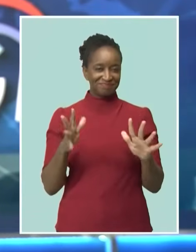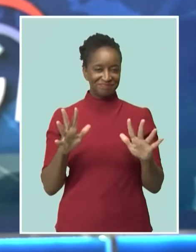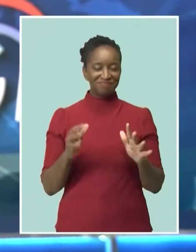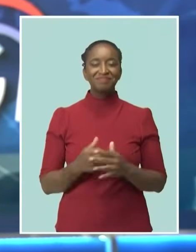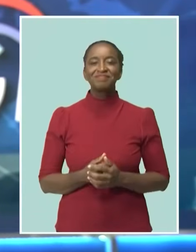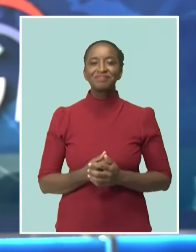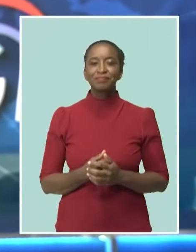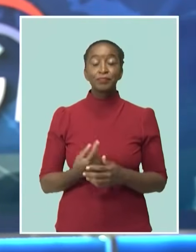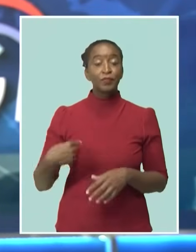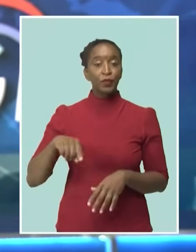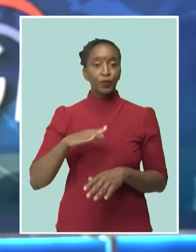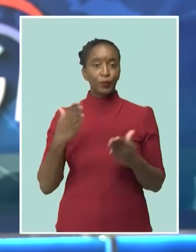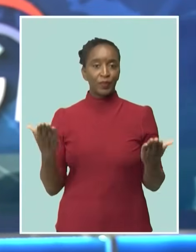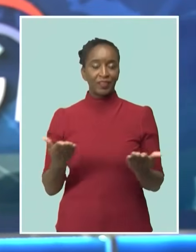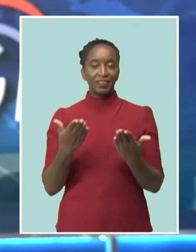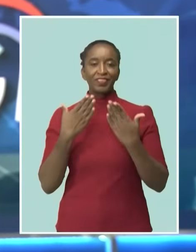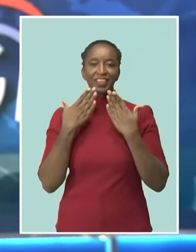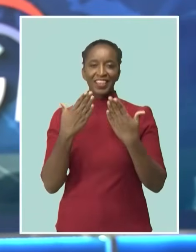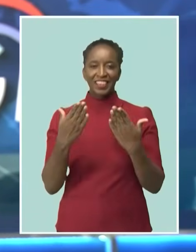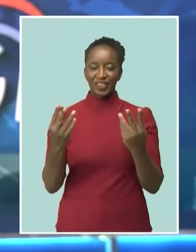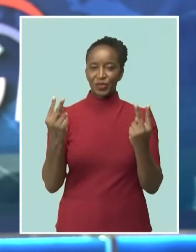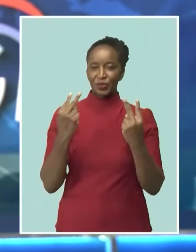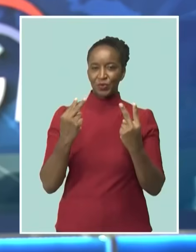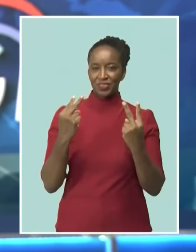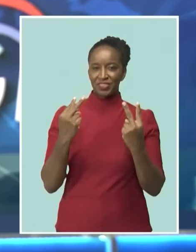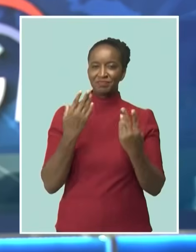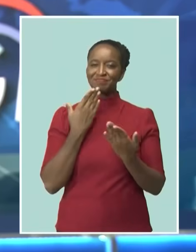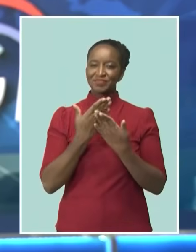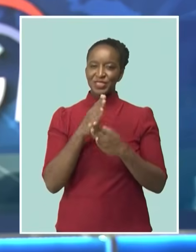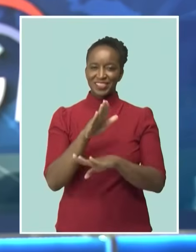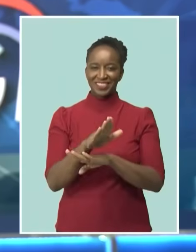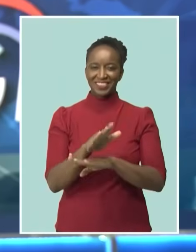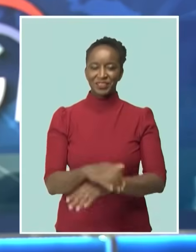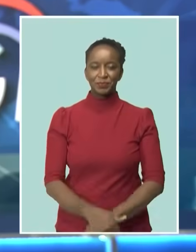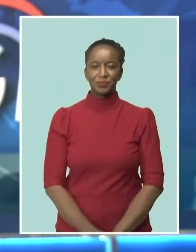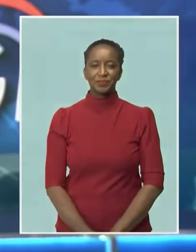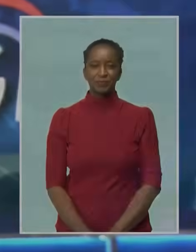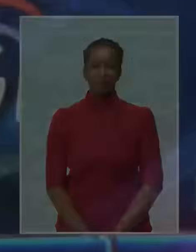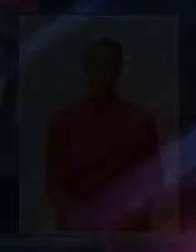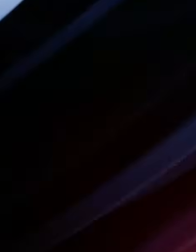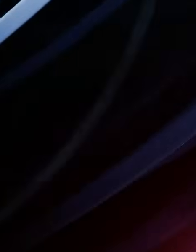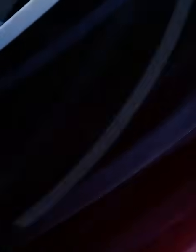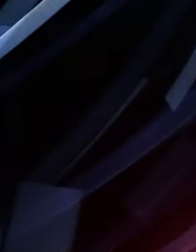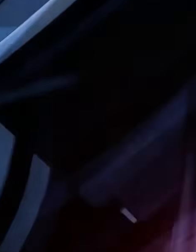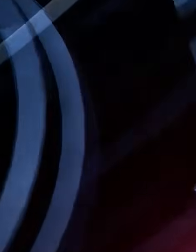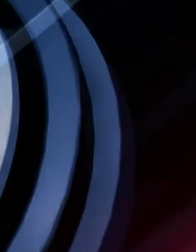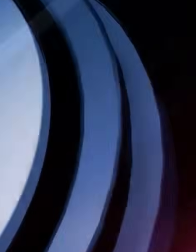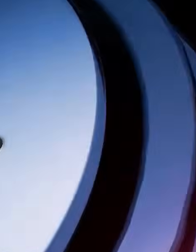tonight. On behalf of the entire team, thank you so much for tuning in. Good night.